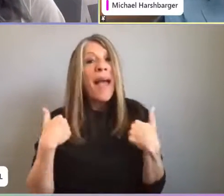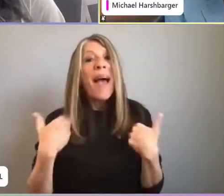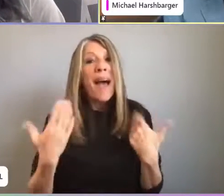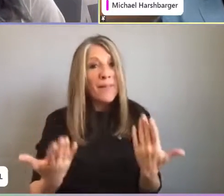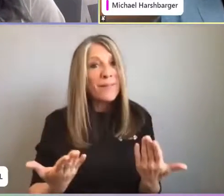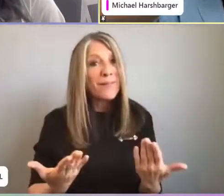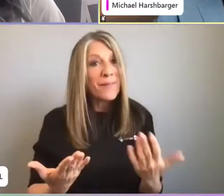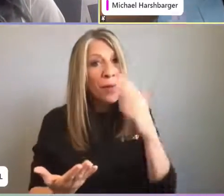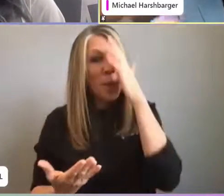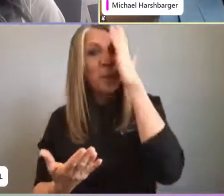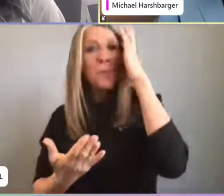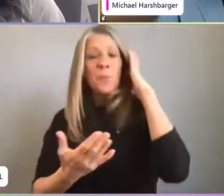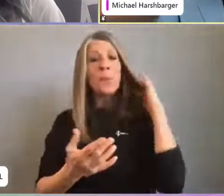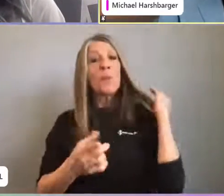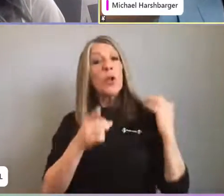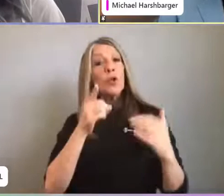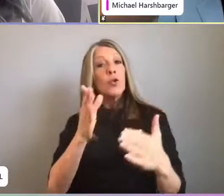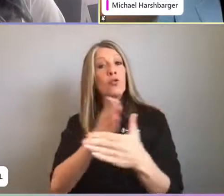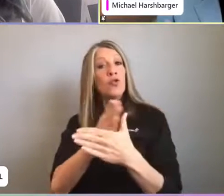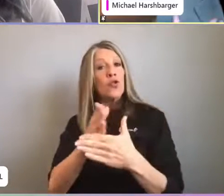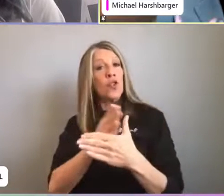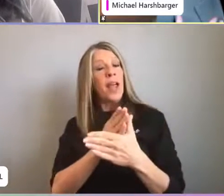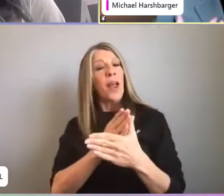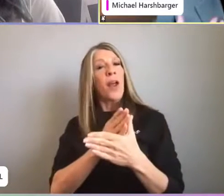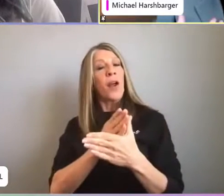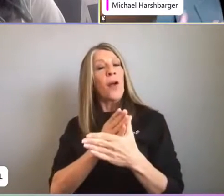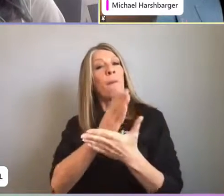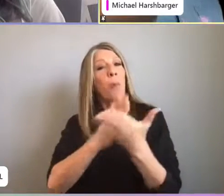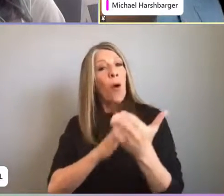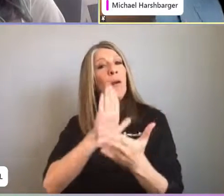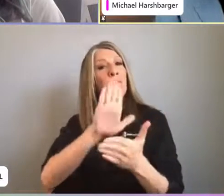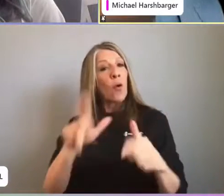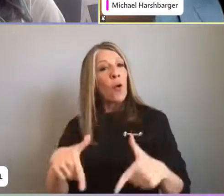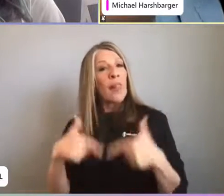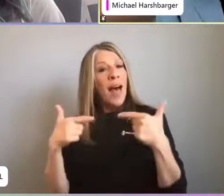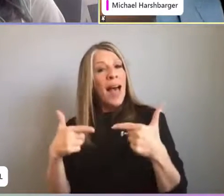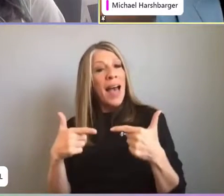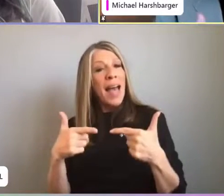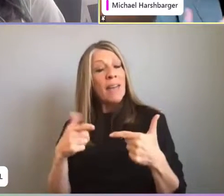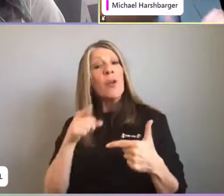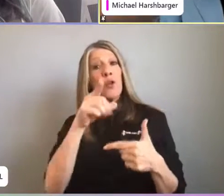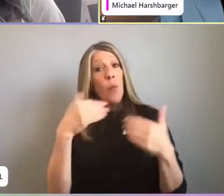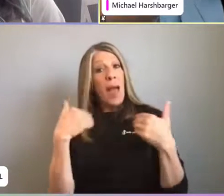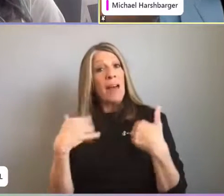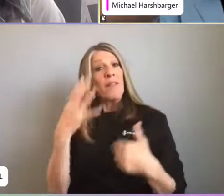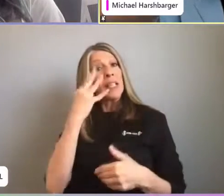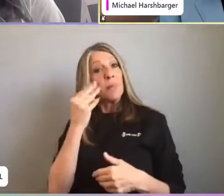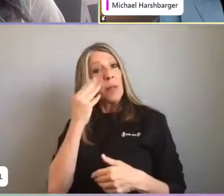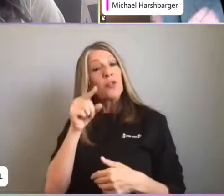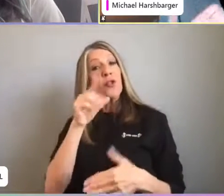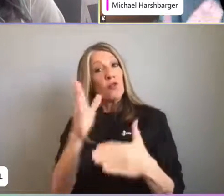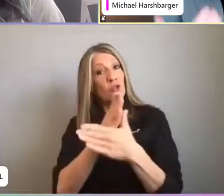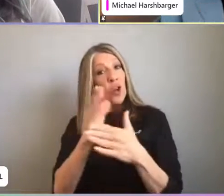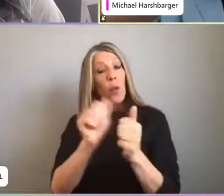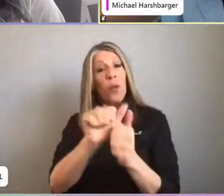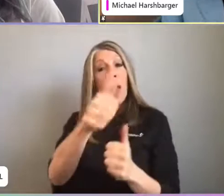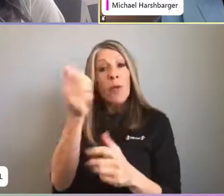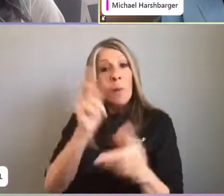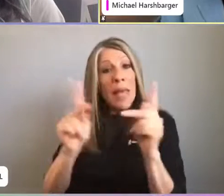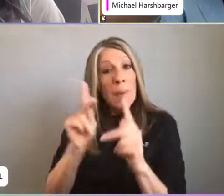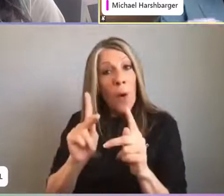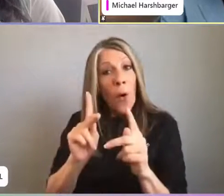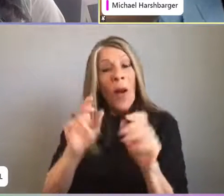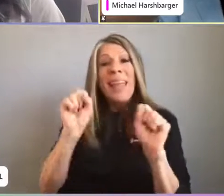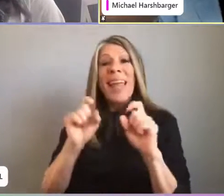right? You shared a part of your life, and it's like you have experiences that you share with others can give them